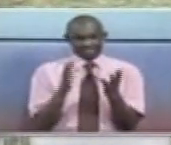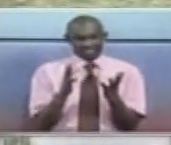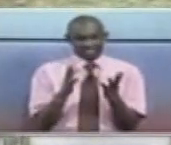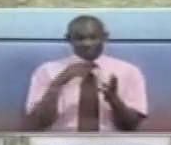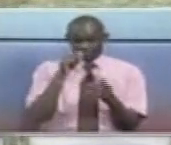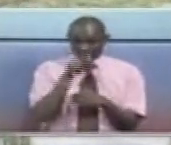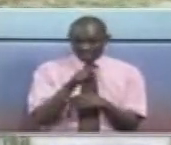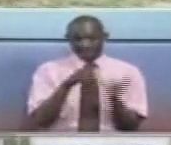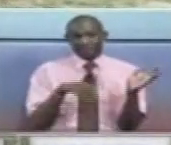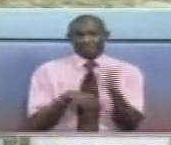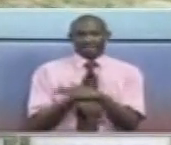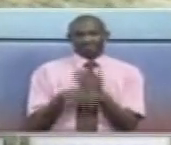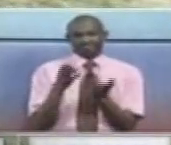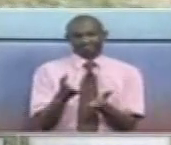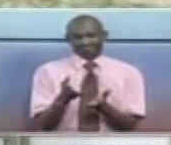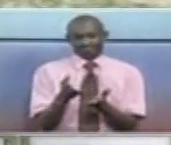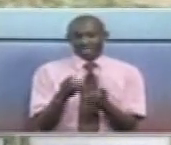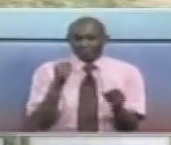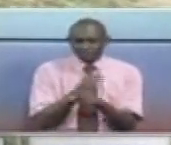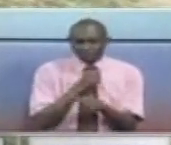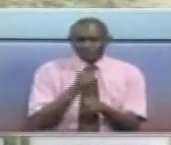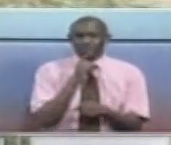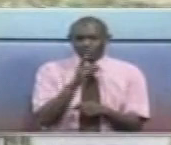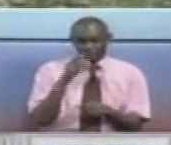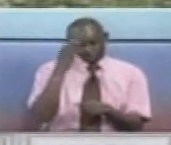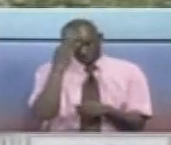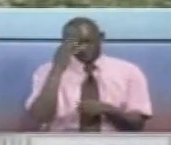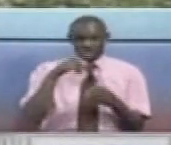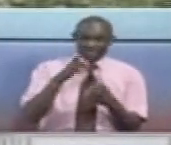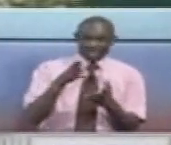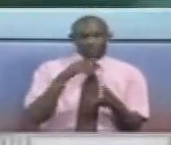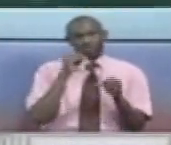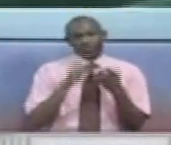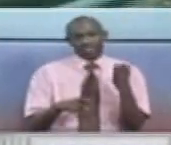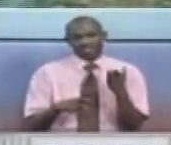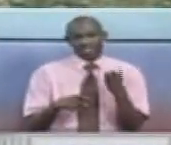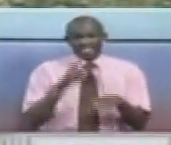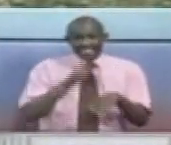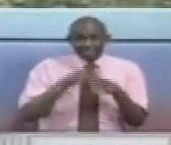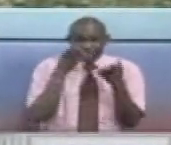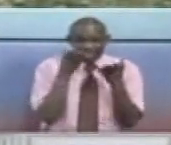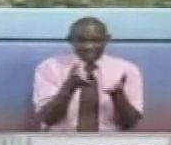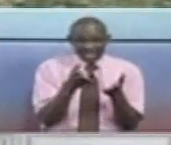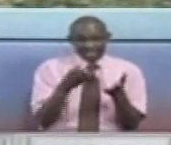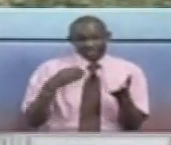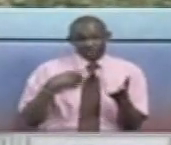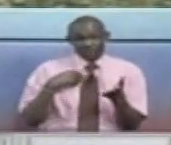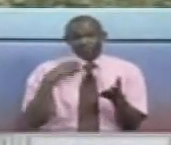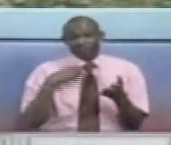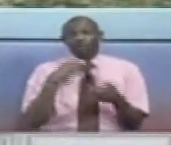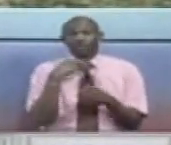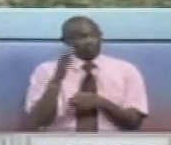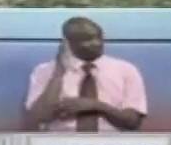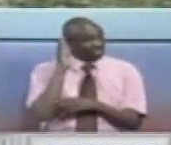found from the ground, but we cannot be sure that this is what was there, because whenever you are diagnosed with mental illness, people don't want to